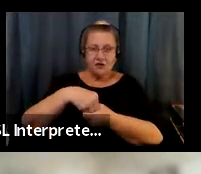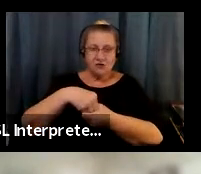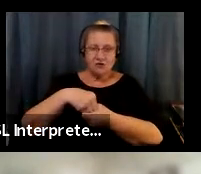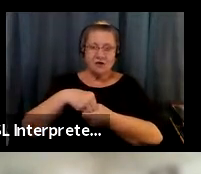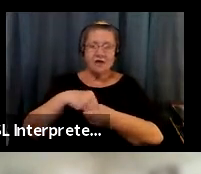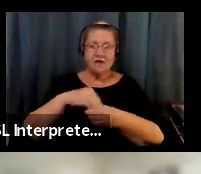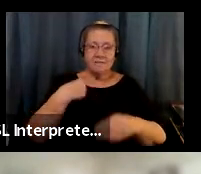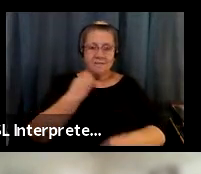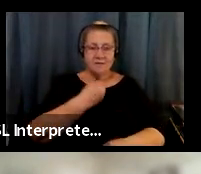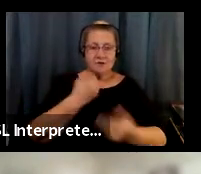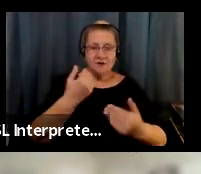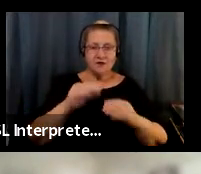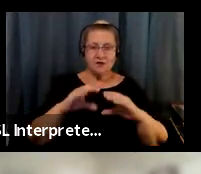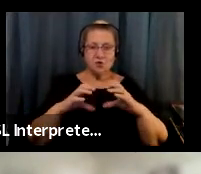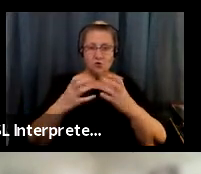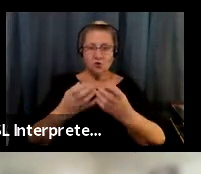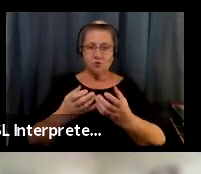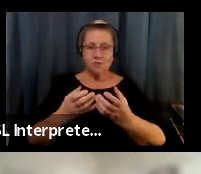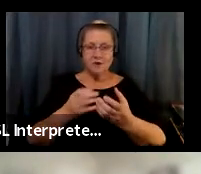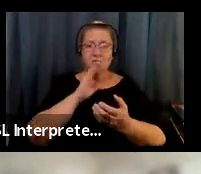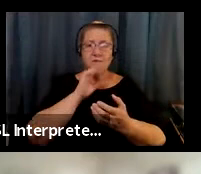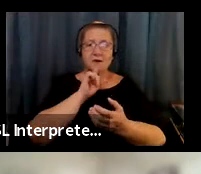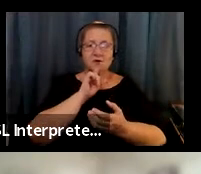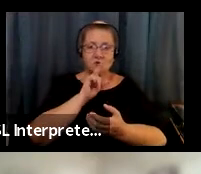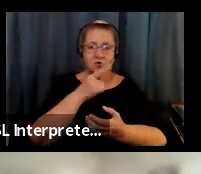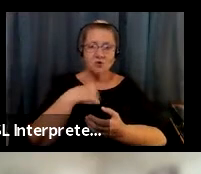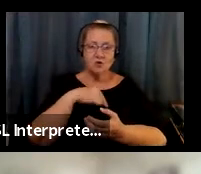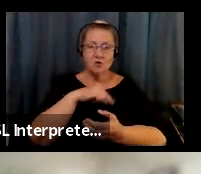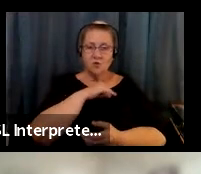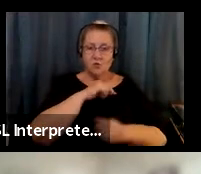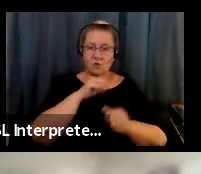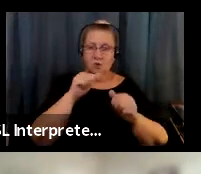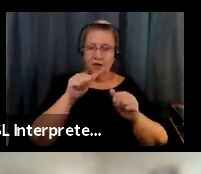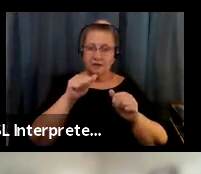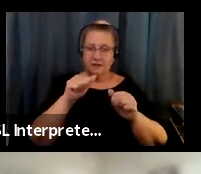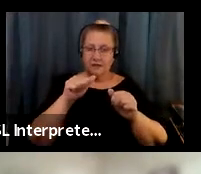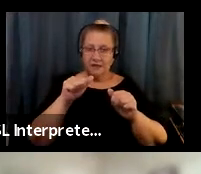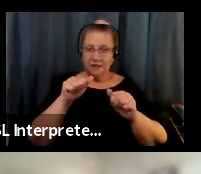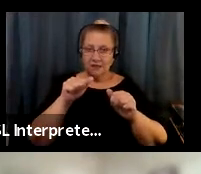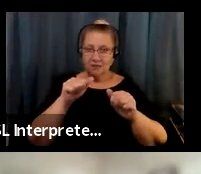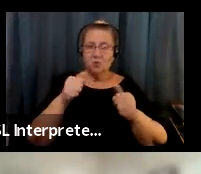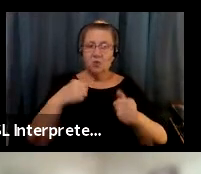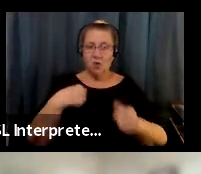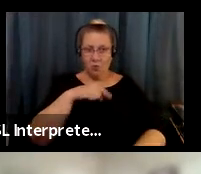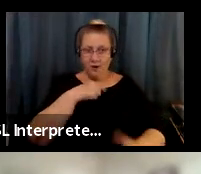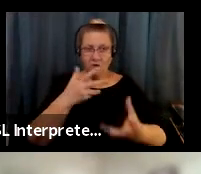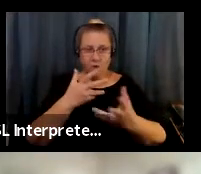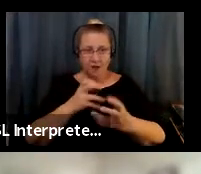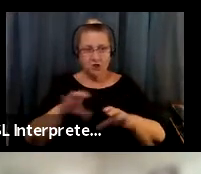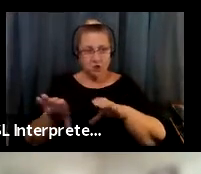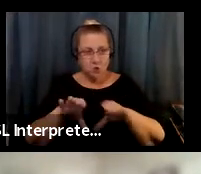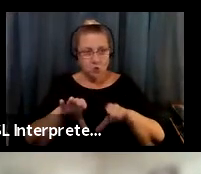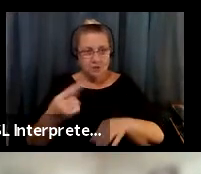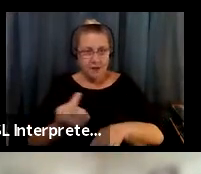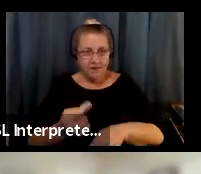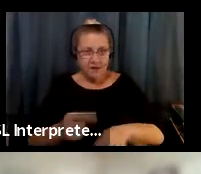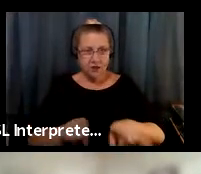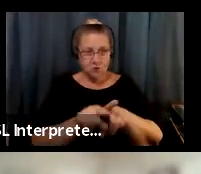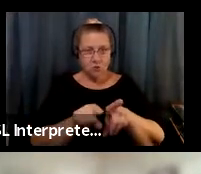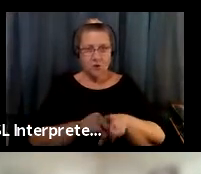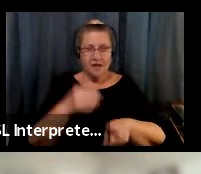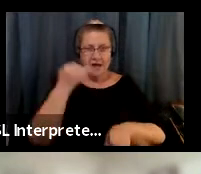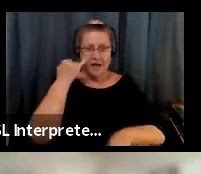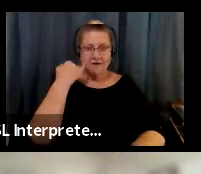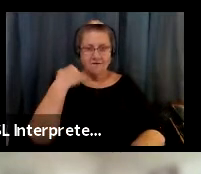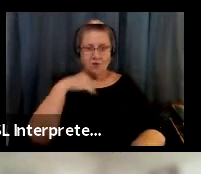group, this committee, to make sure that we want to do something too. So if we can be the spokespeople, if